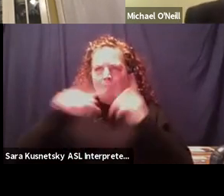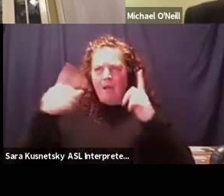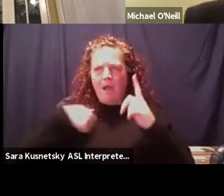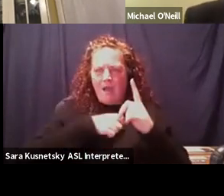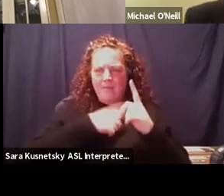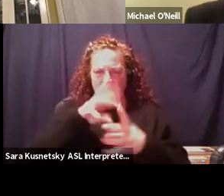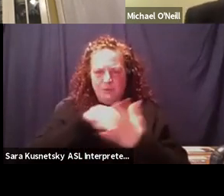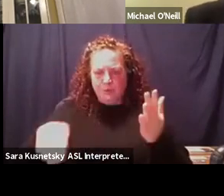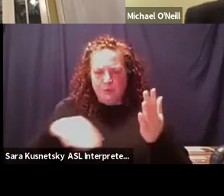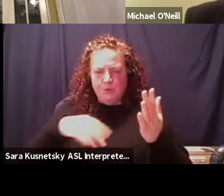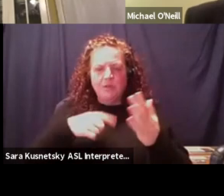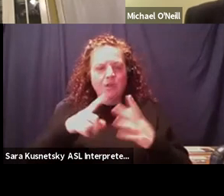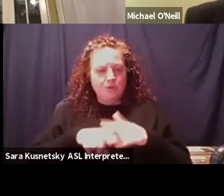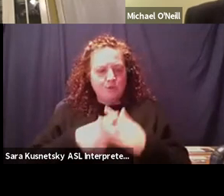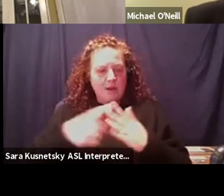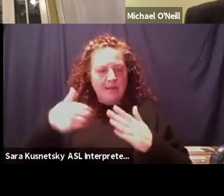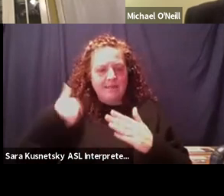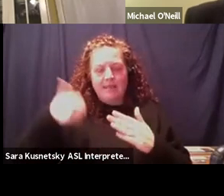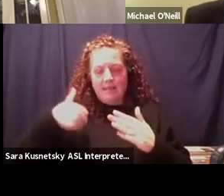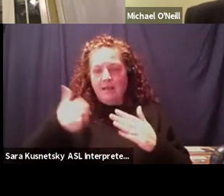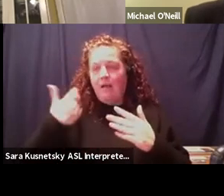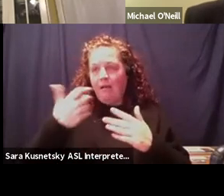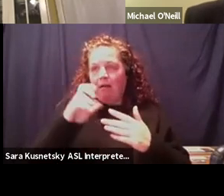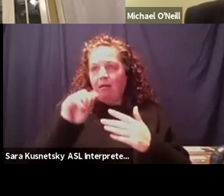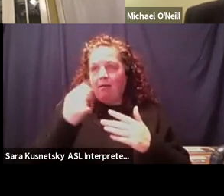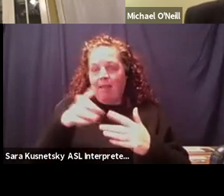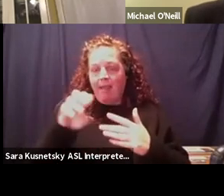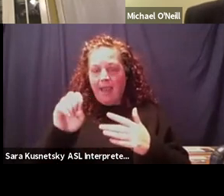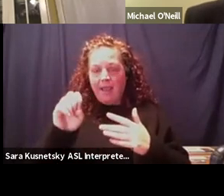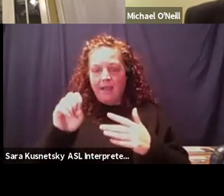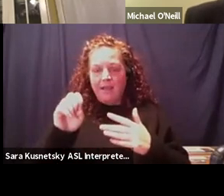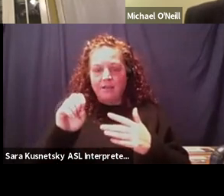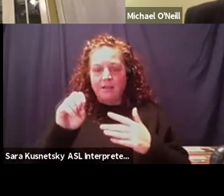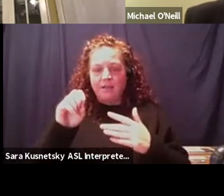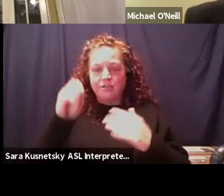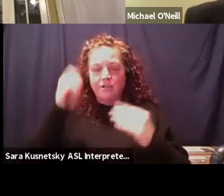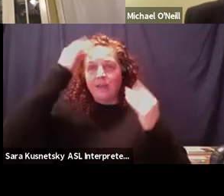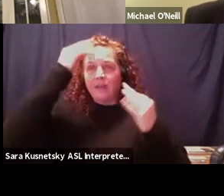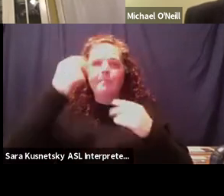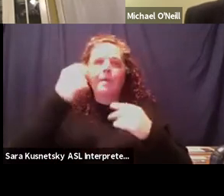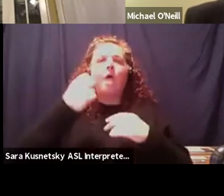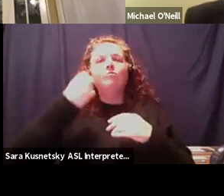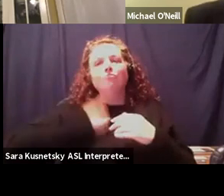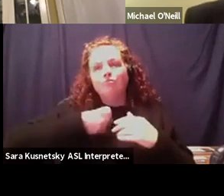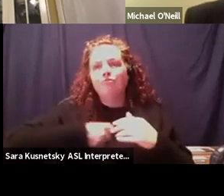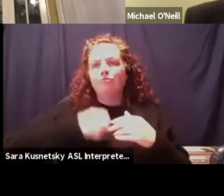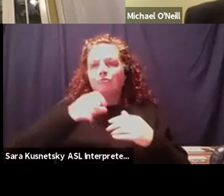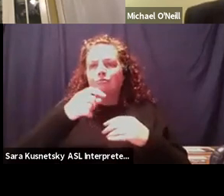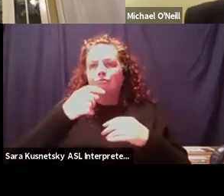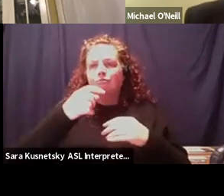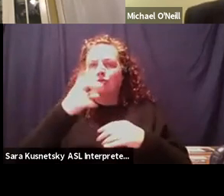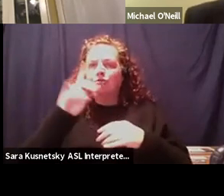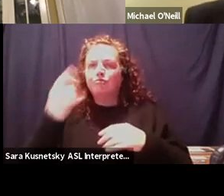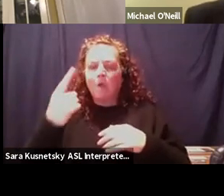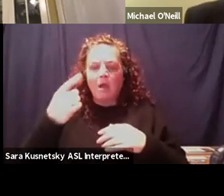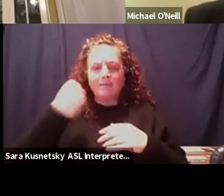set out at a young age, living in the same governmental place, thinking about drugs, gangs, money to maintain. So